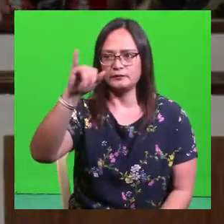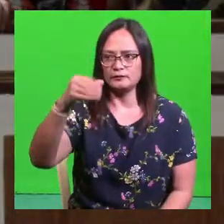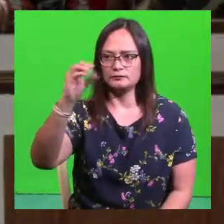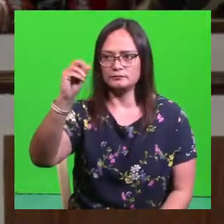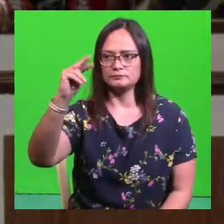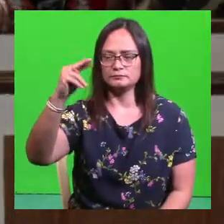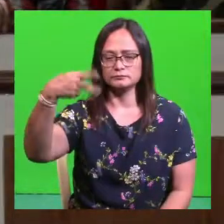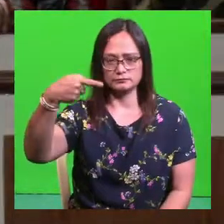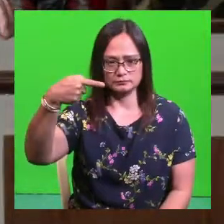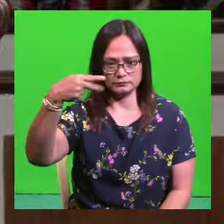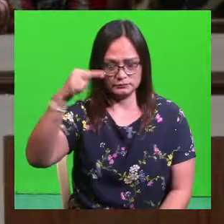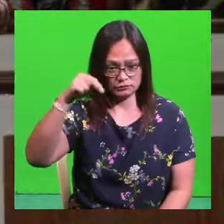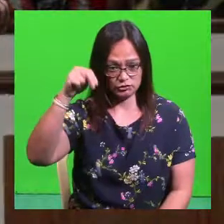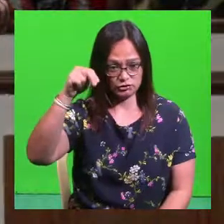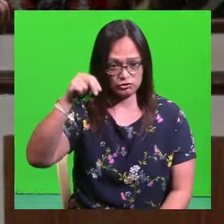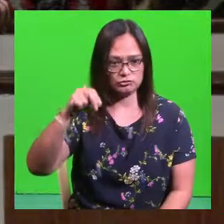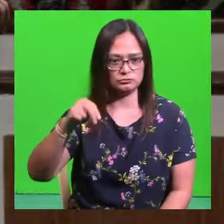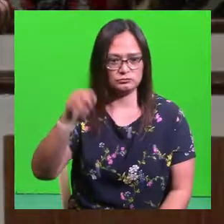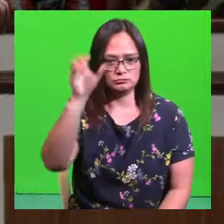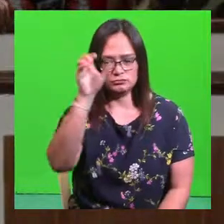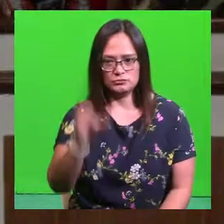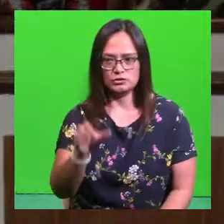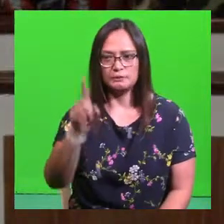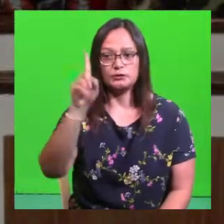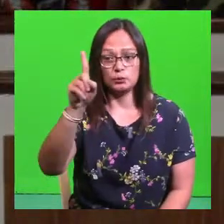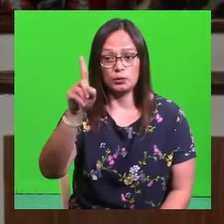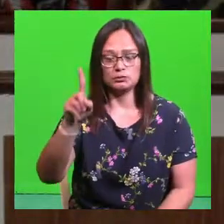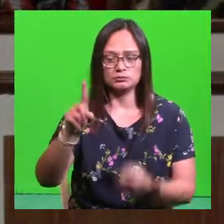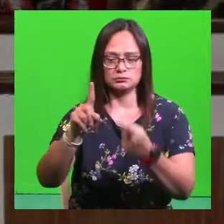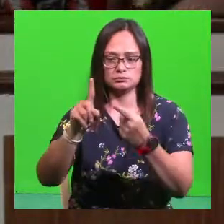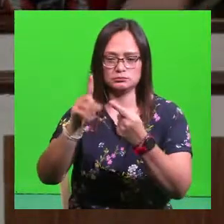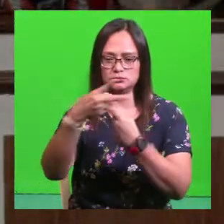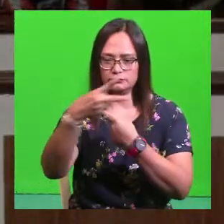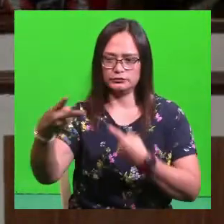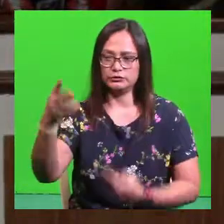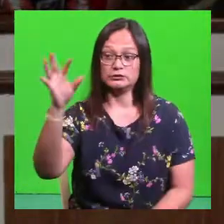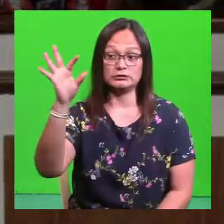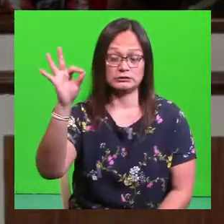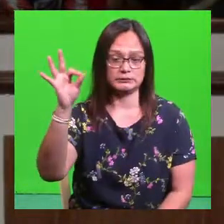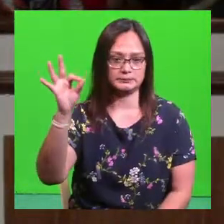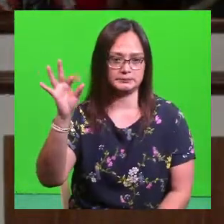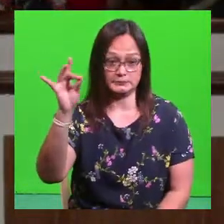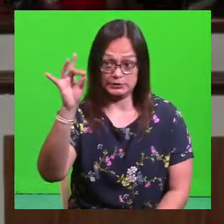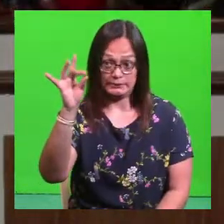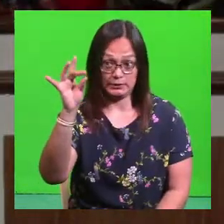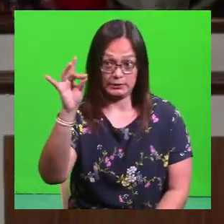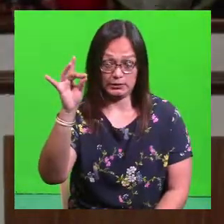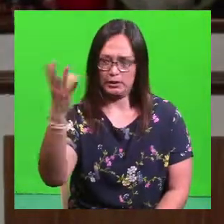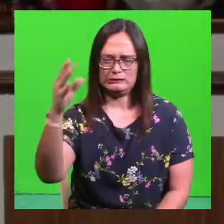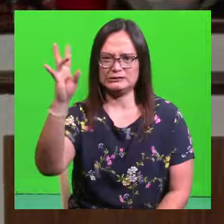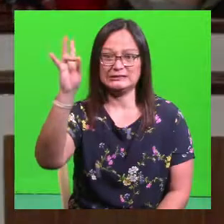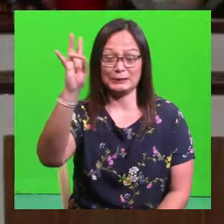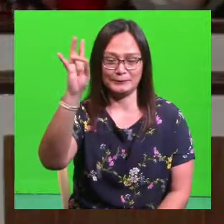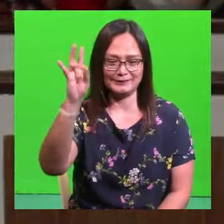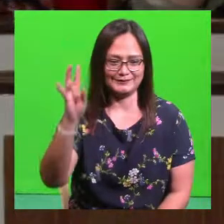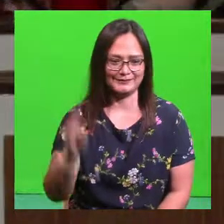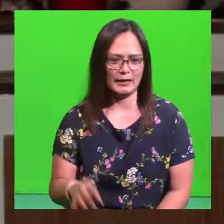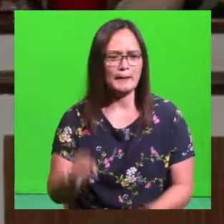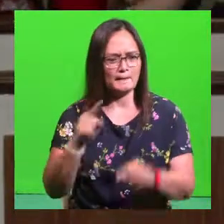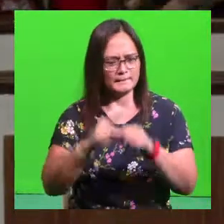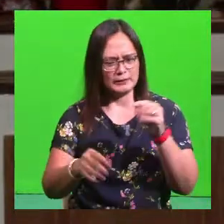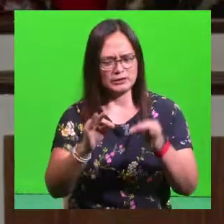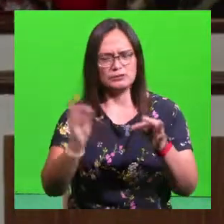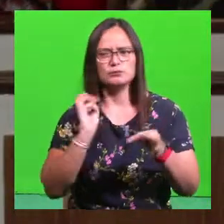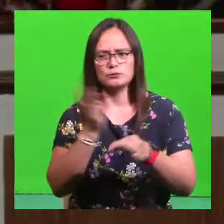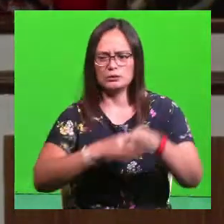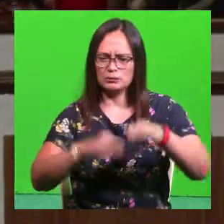ang praktikal na bagay para sa atin. But if we walk in the light, as He is in the light,